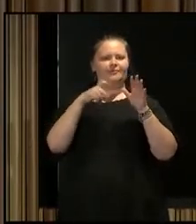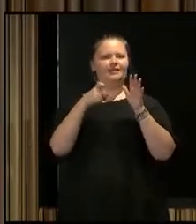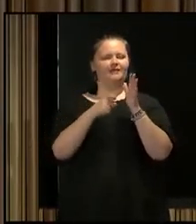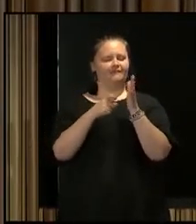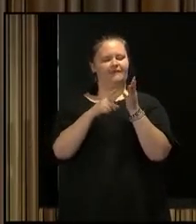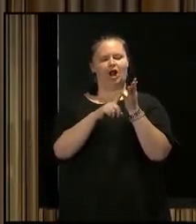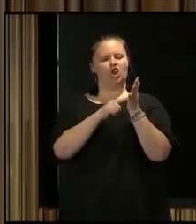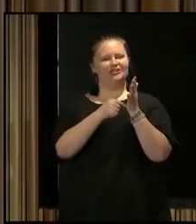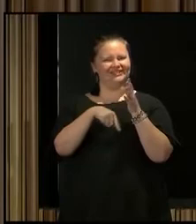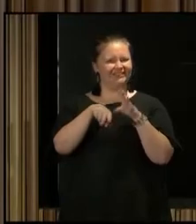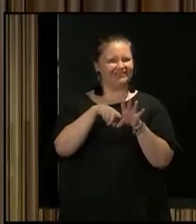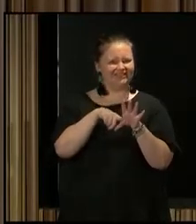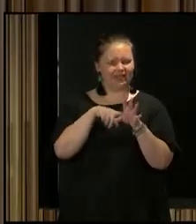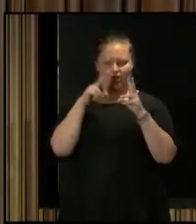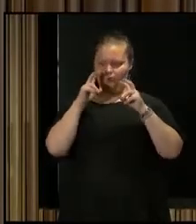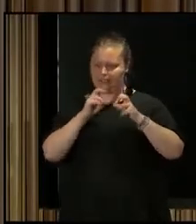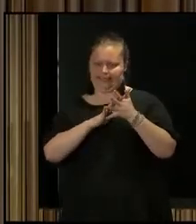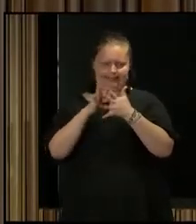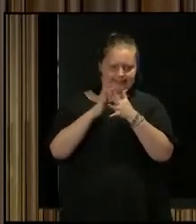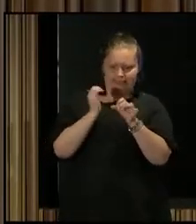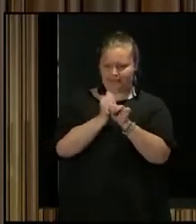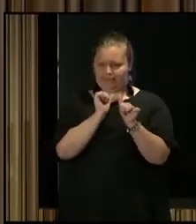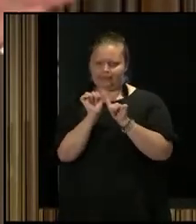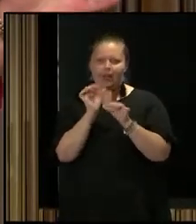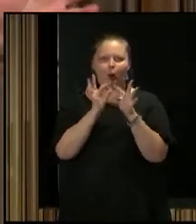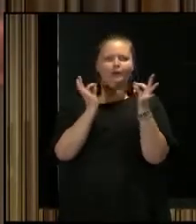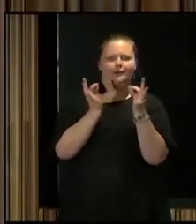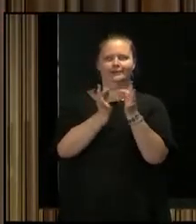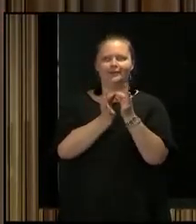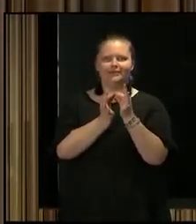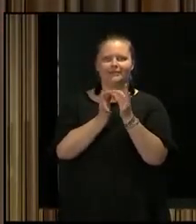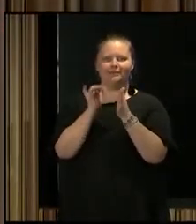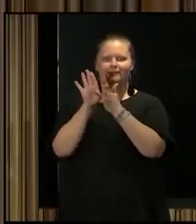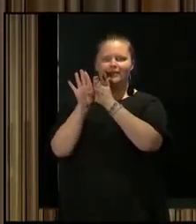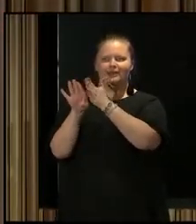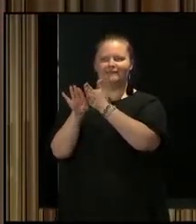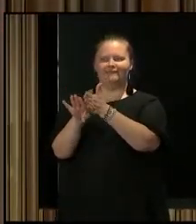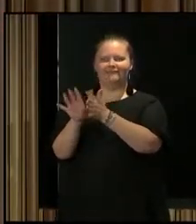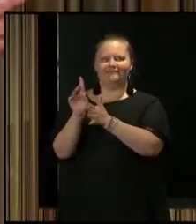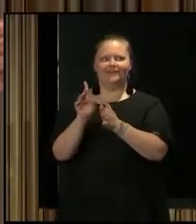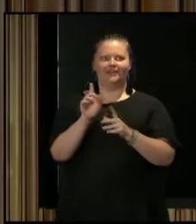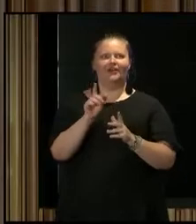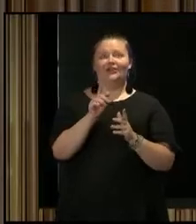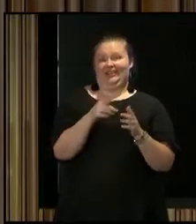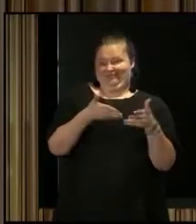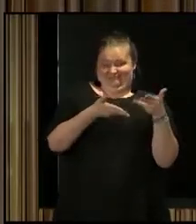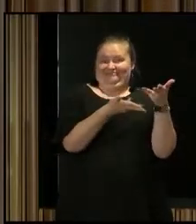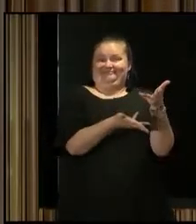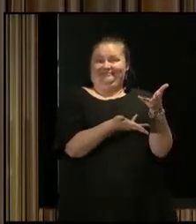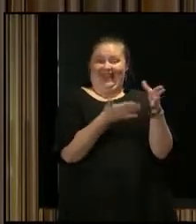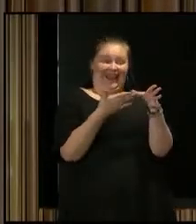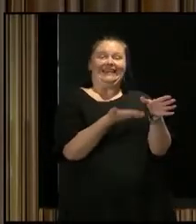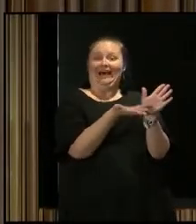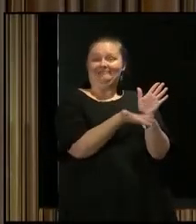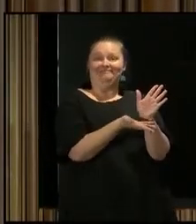studied and looked at, you know, how do we make better organisations, I might get rid of some of those journal articles and just say, here's some here's some top